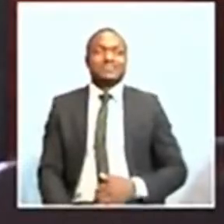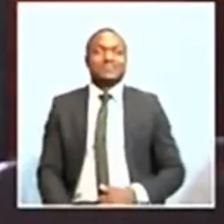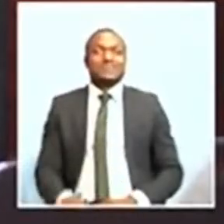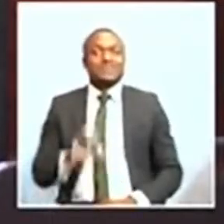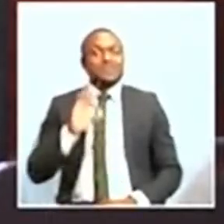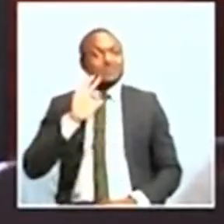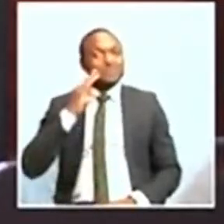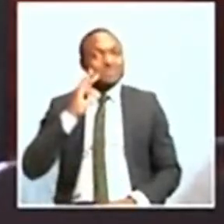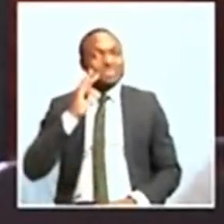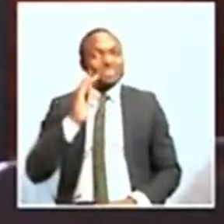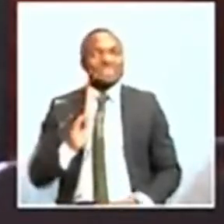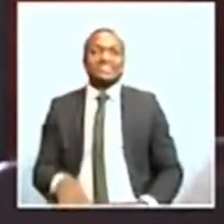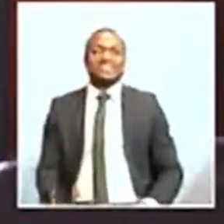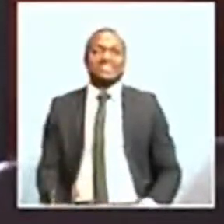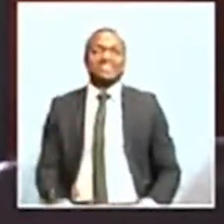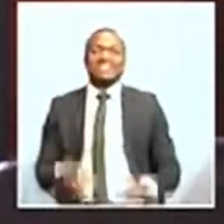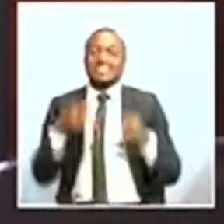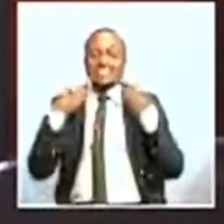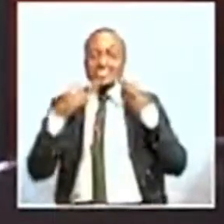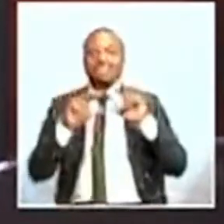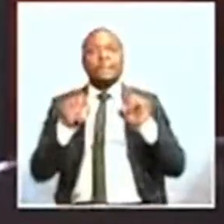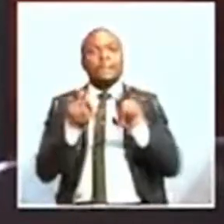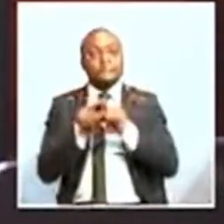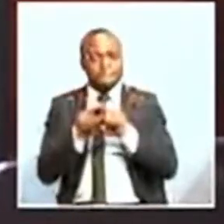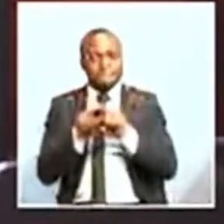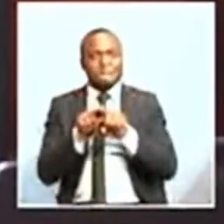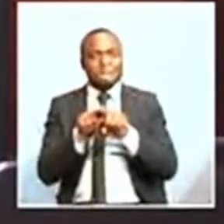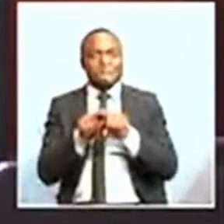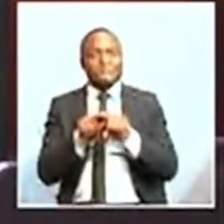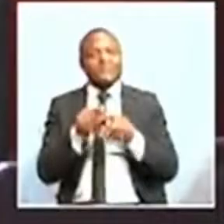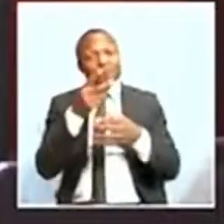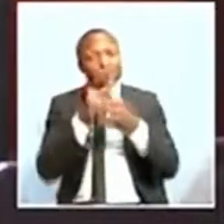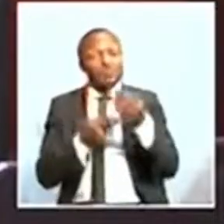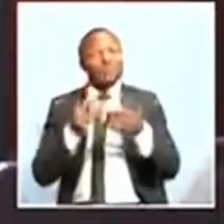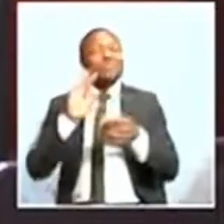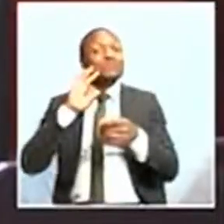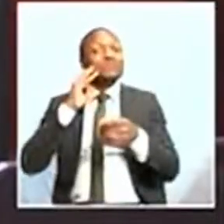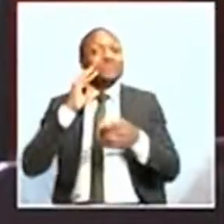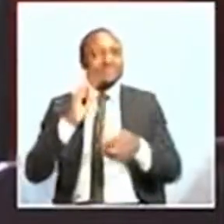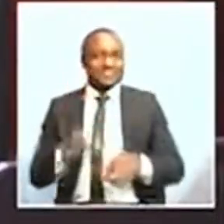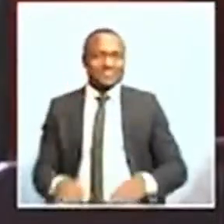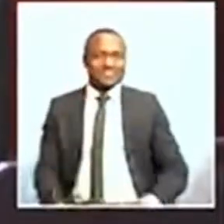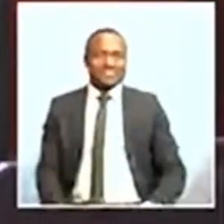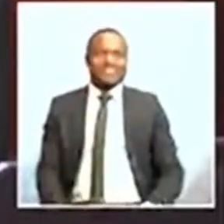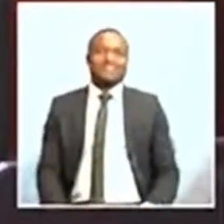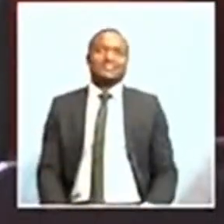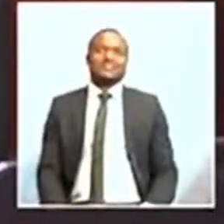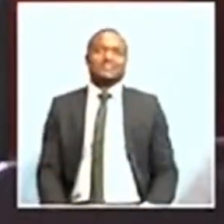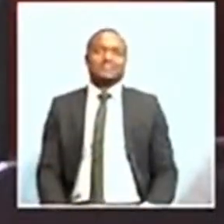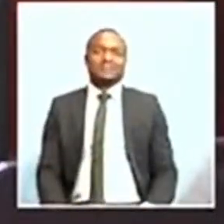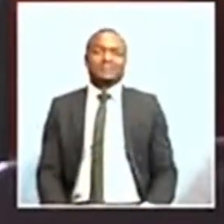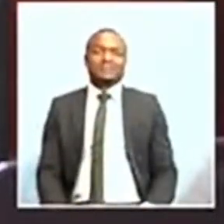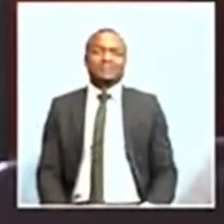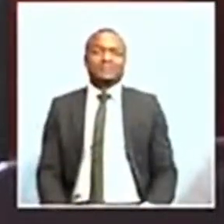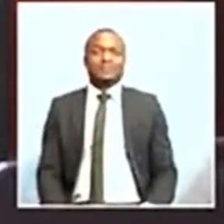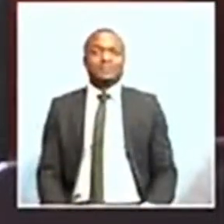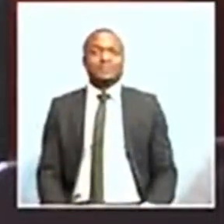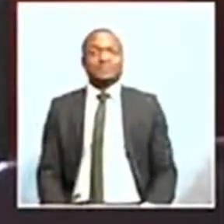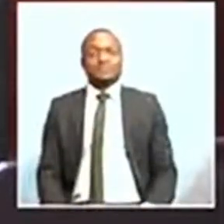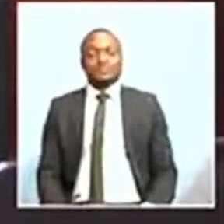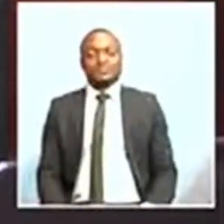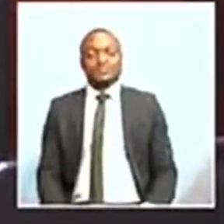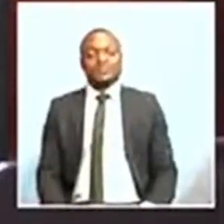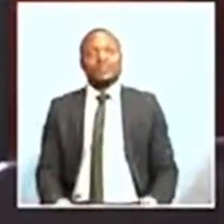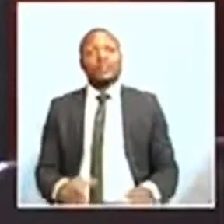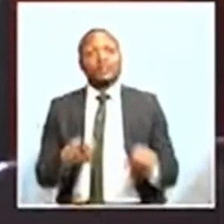Well, the result is the same. They are both fruits, aren't they? So we go to the next.